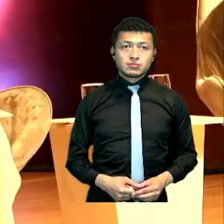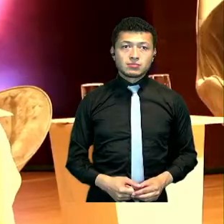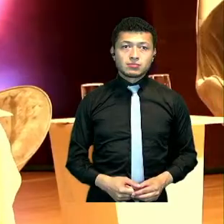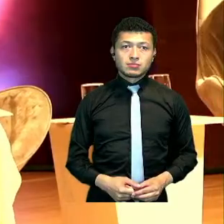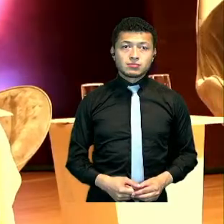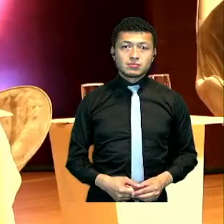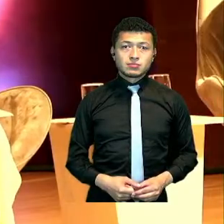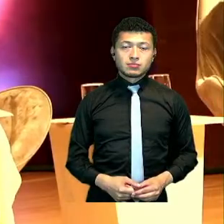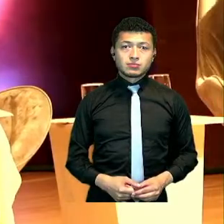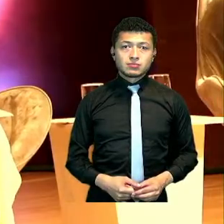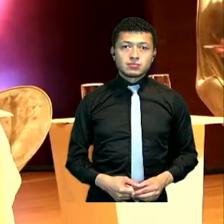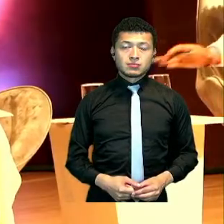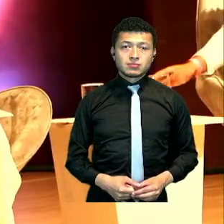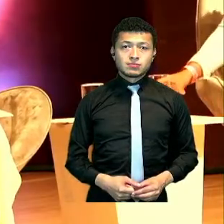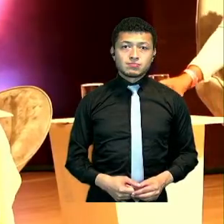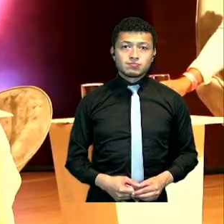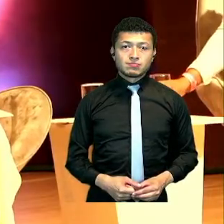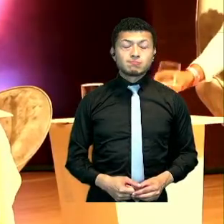So,